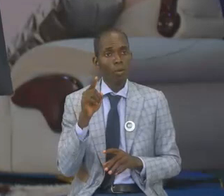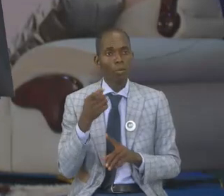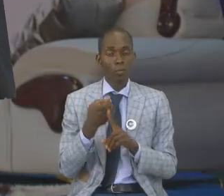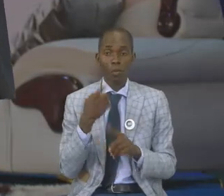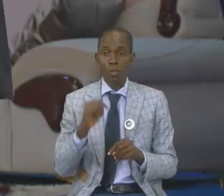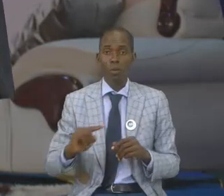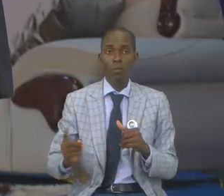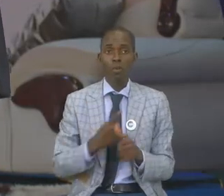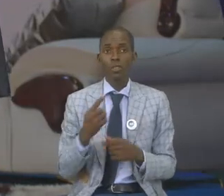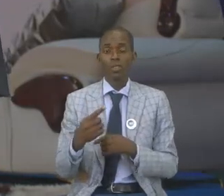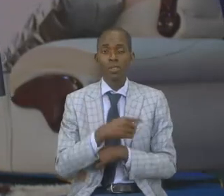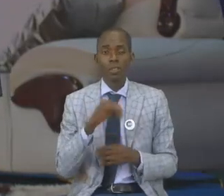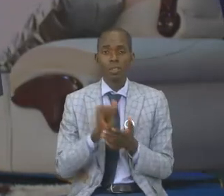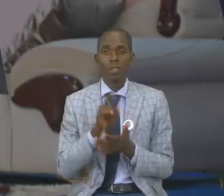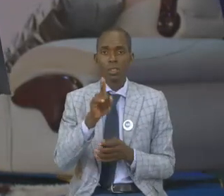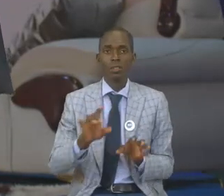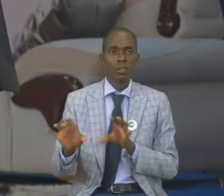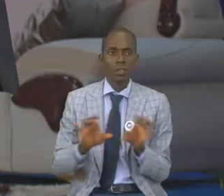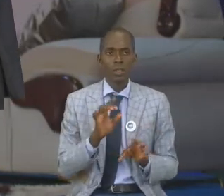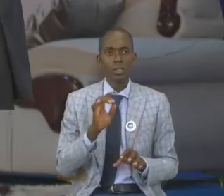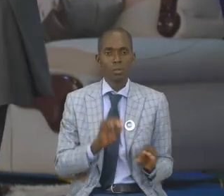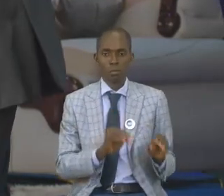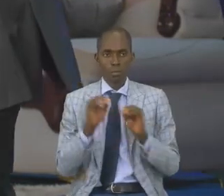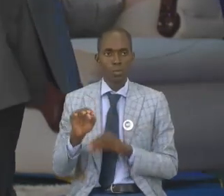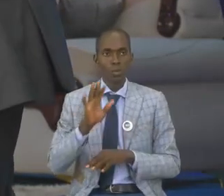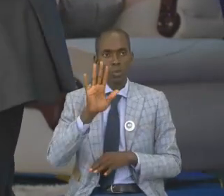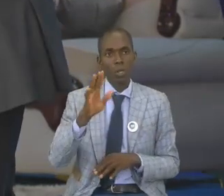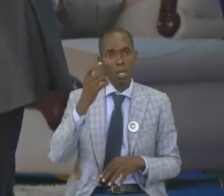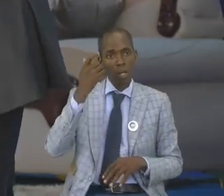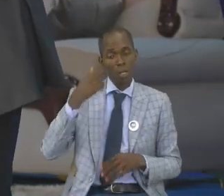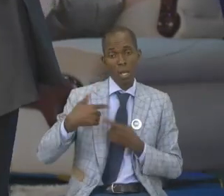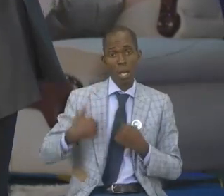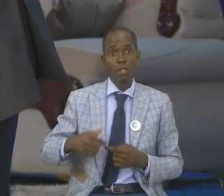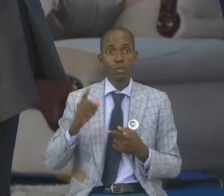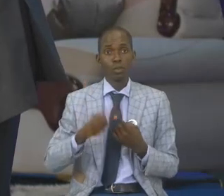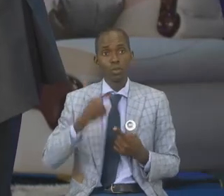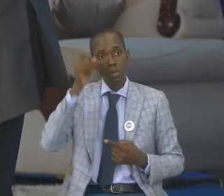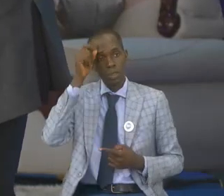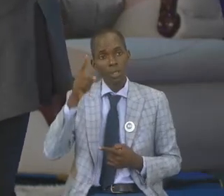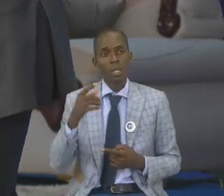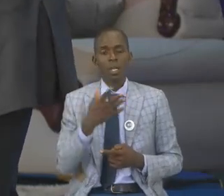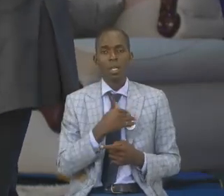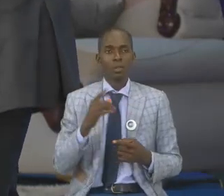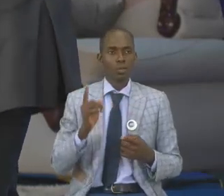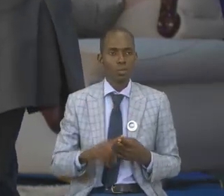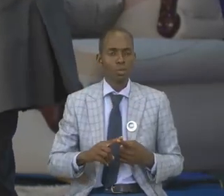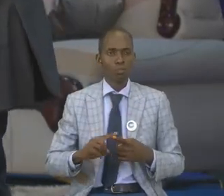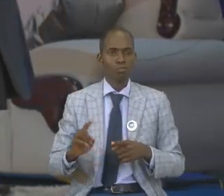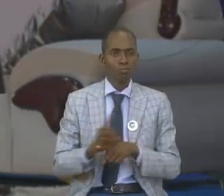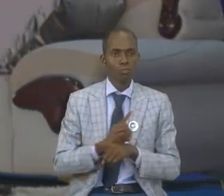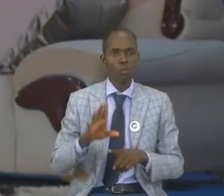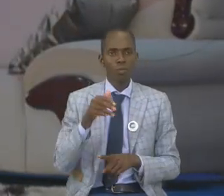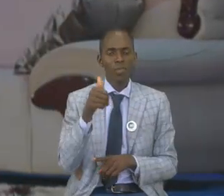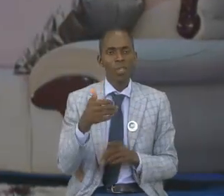that thou didst search thine heart to understand and to chasten thyself before thy